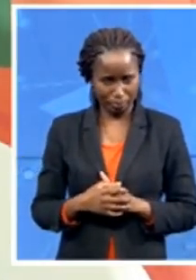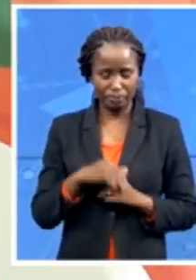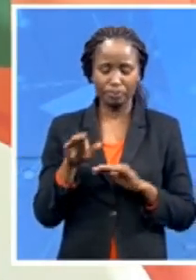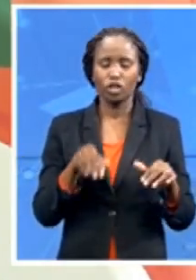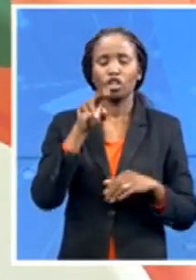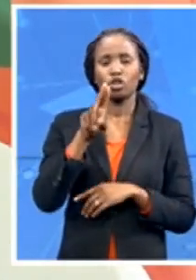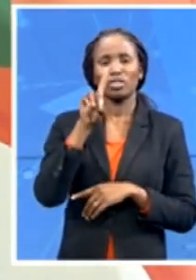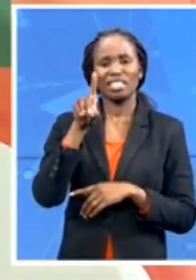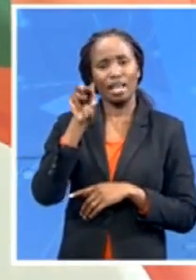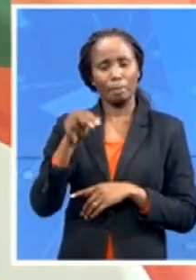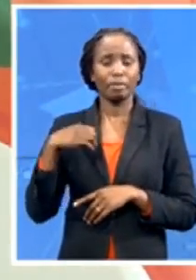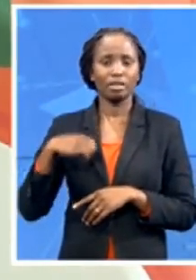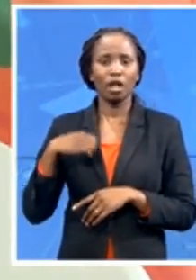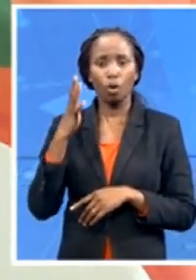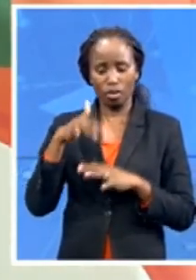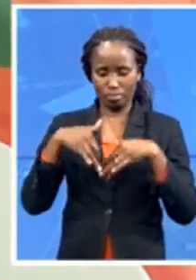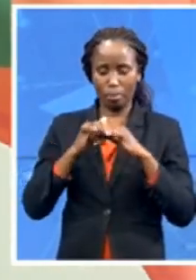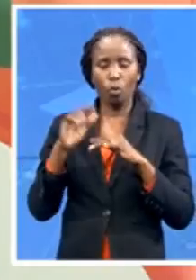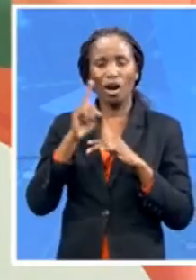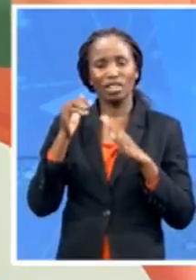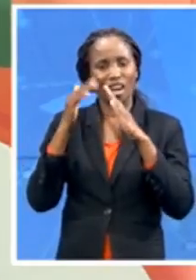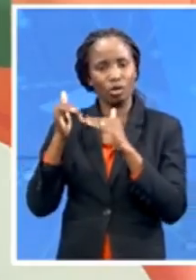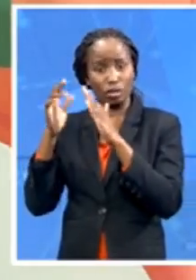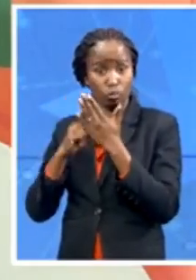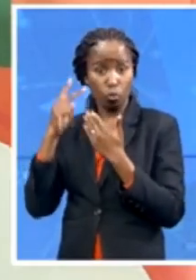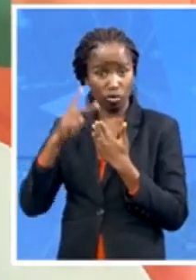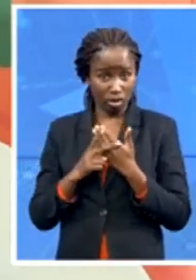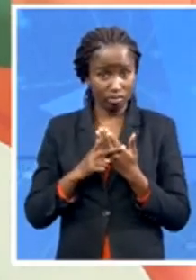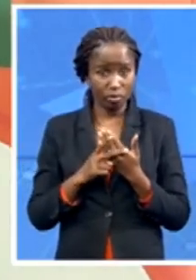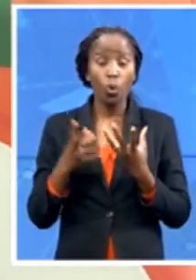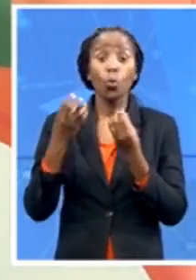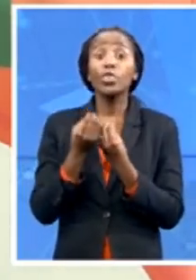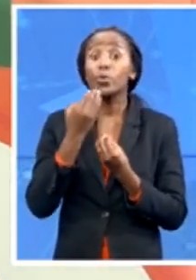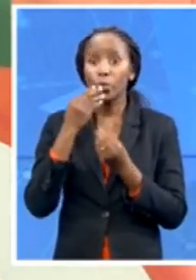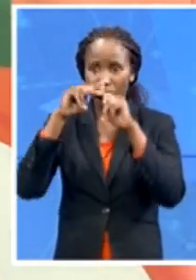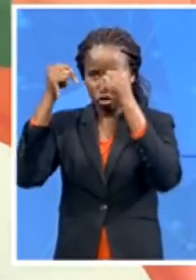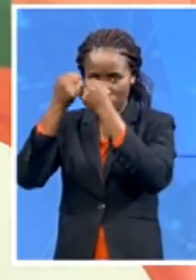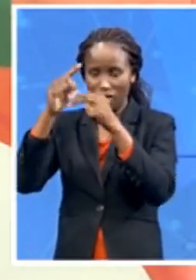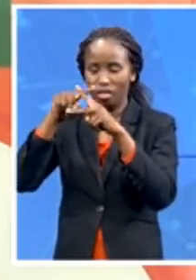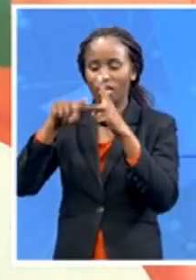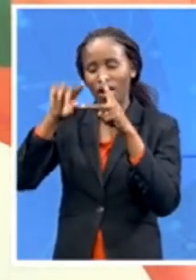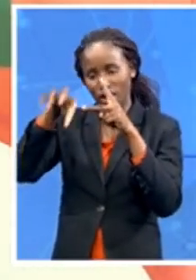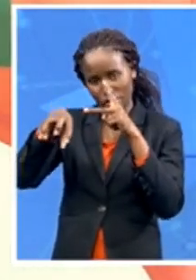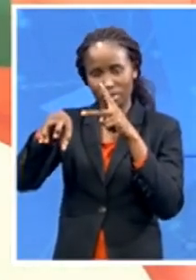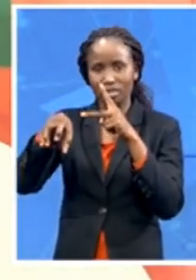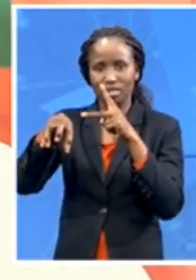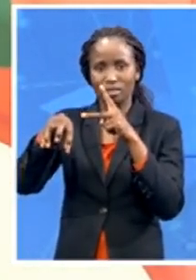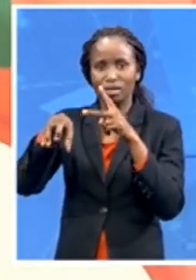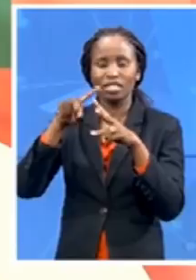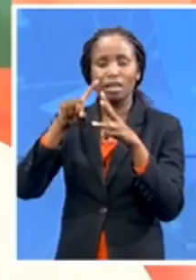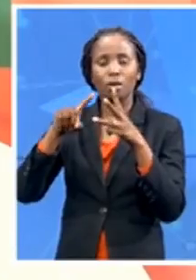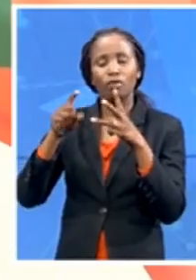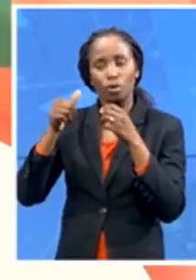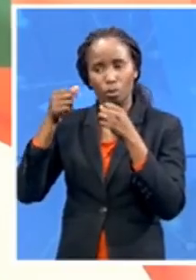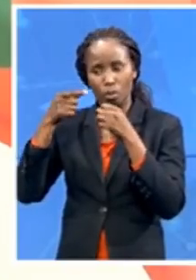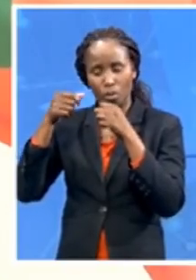projects with the national as well as government provincial governments. We will ensure that housing projects